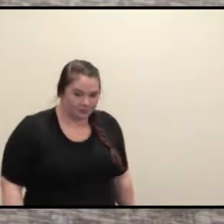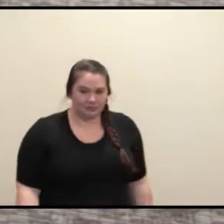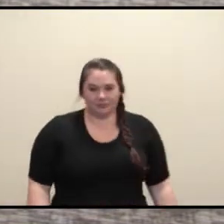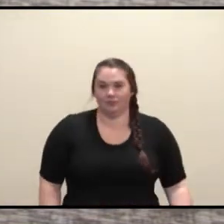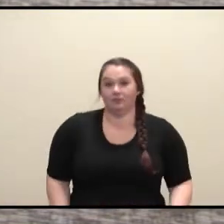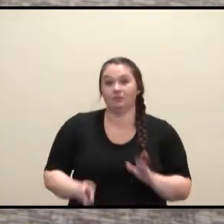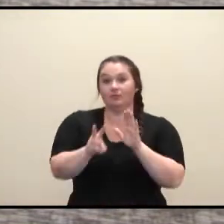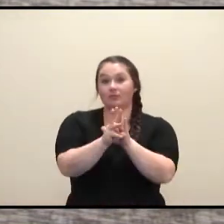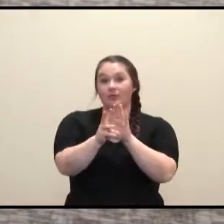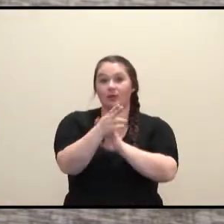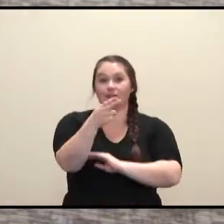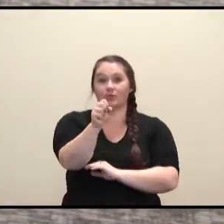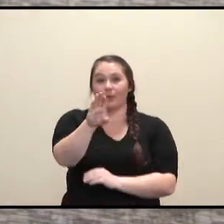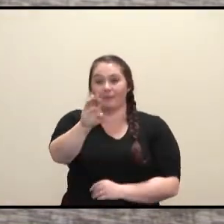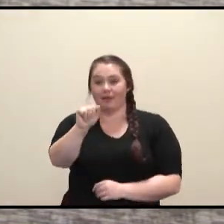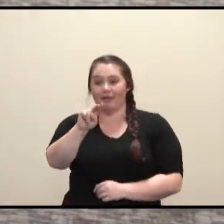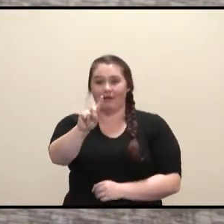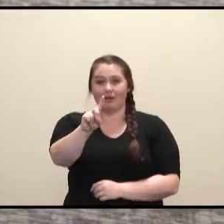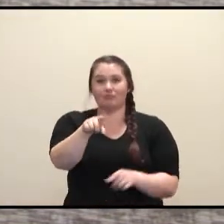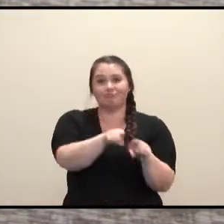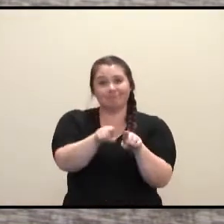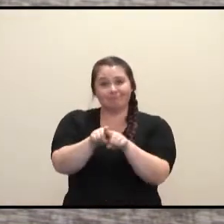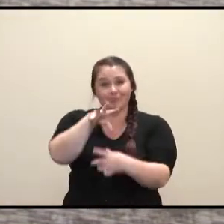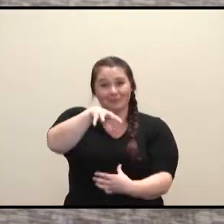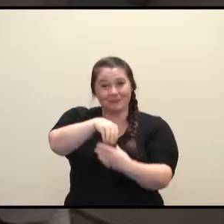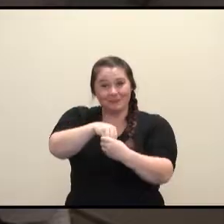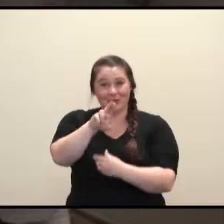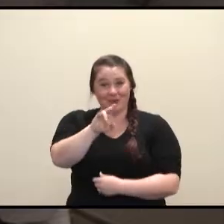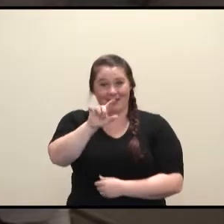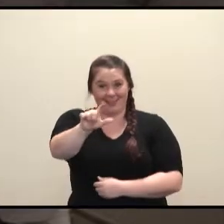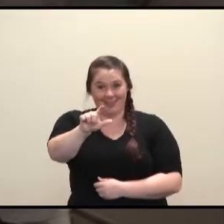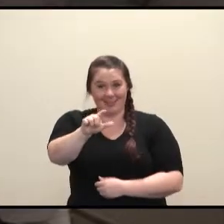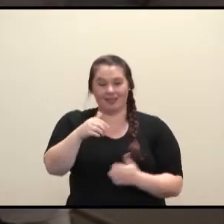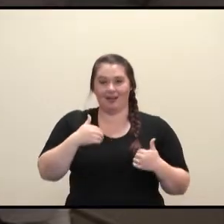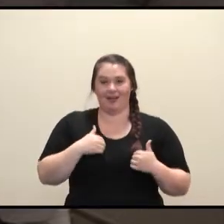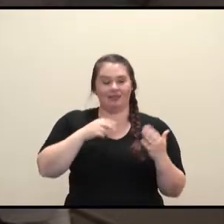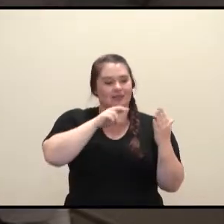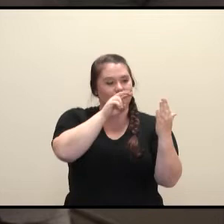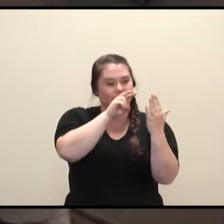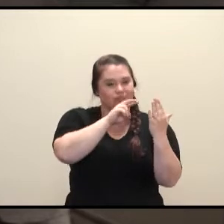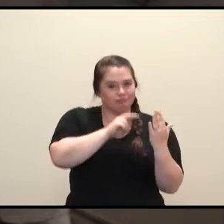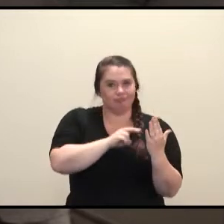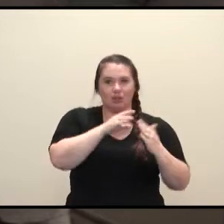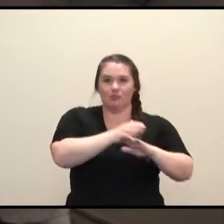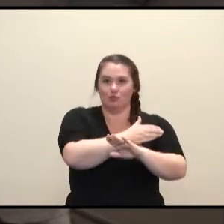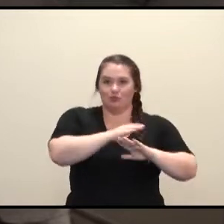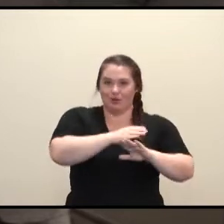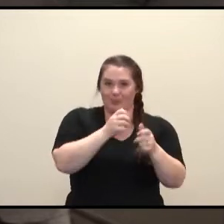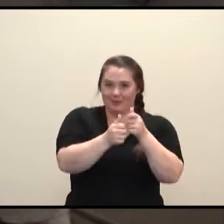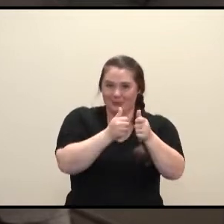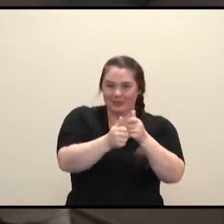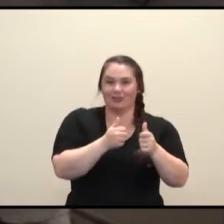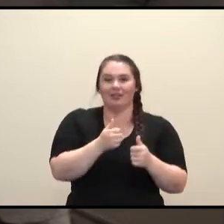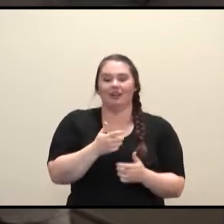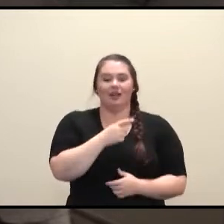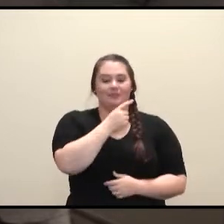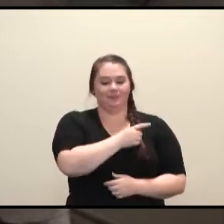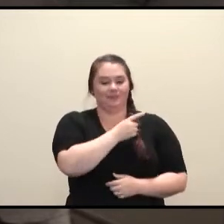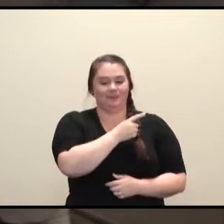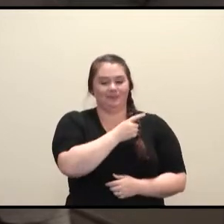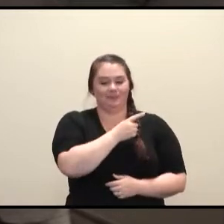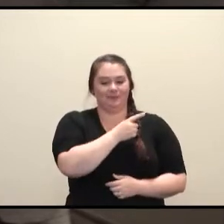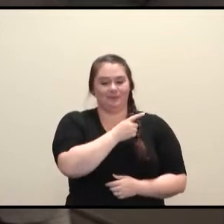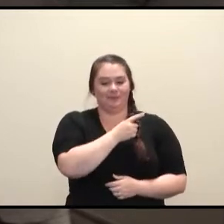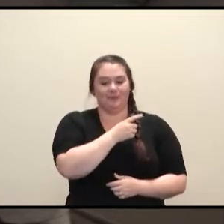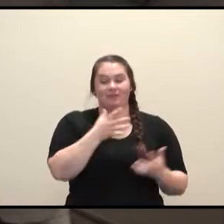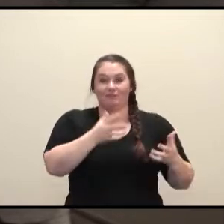And the Waco High School Band also participated in the UIL concert and sight reading competition, and the varsity band earned a superior rating in concert,